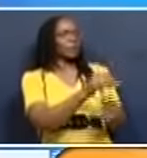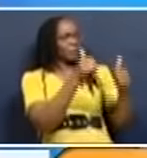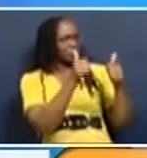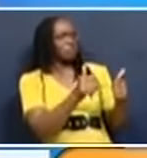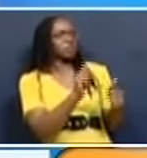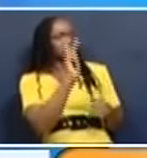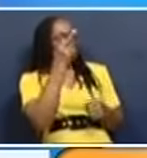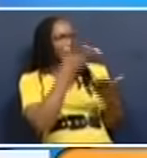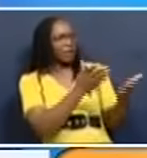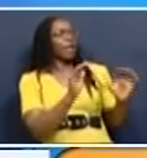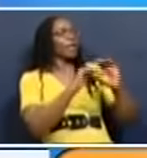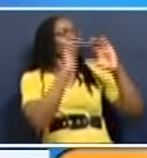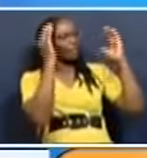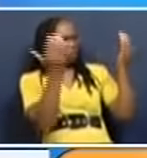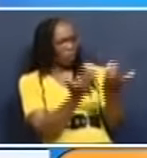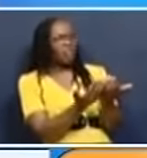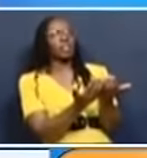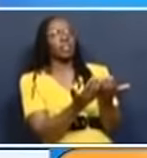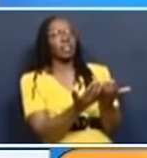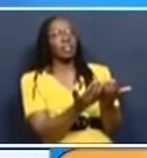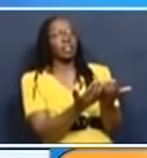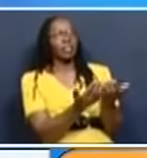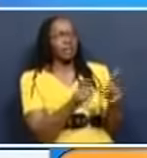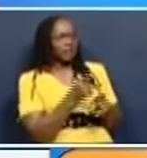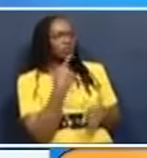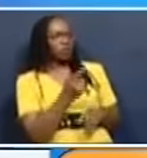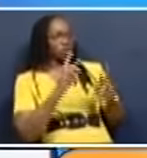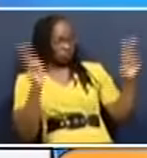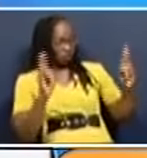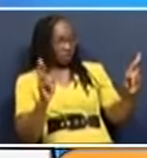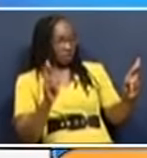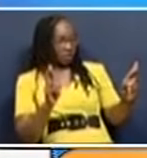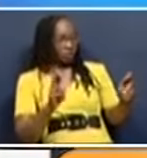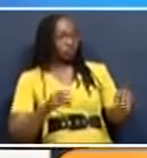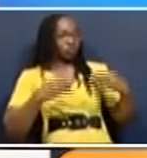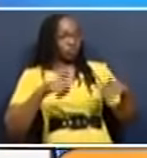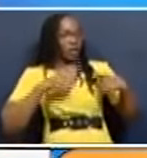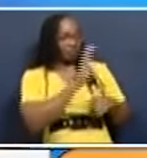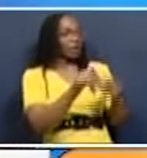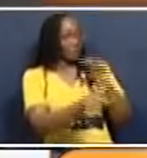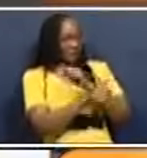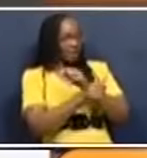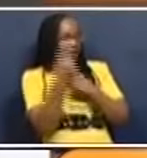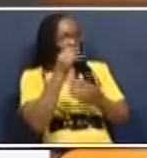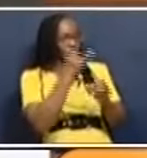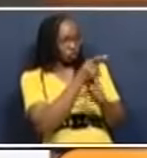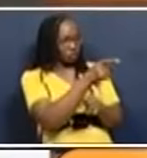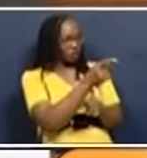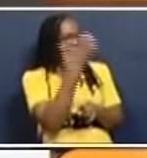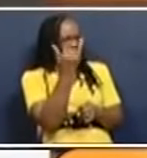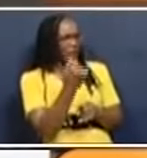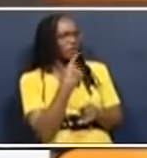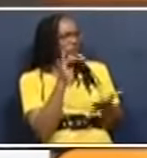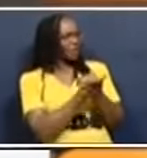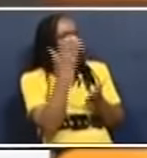and in the world. You're saying you're ready to put your life on the line for this? That's right. Why do you say that? Because you know it's now, very